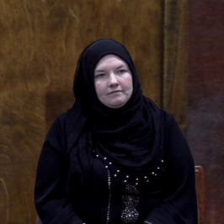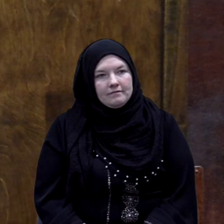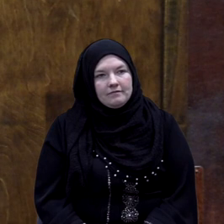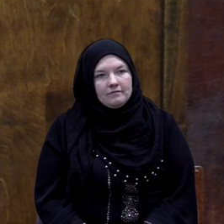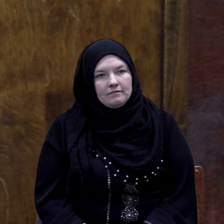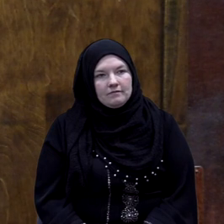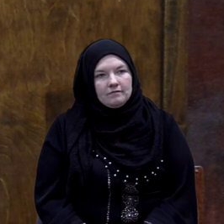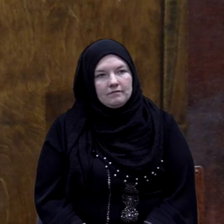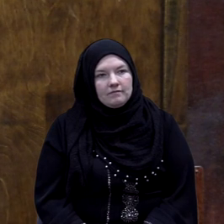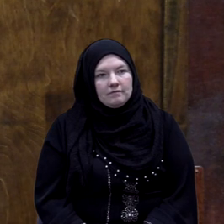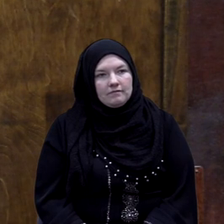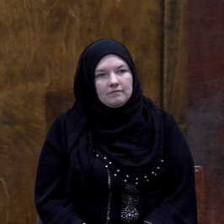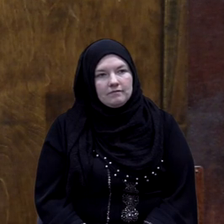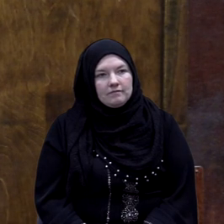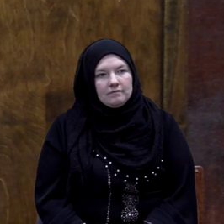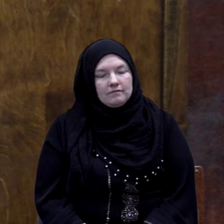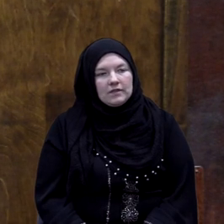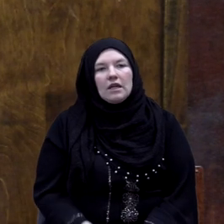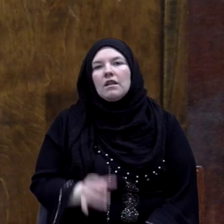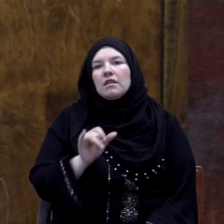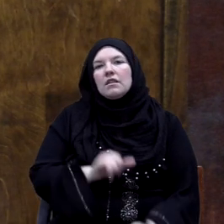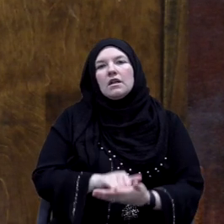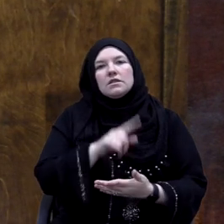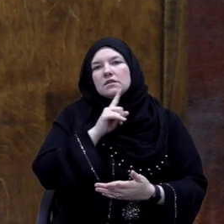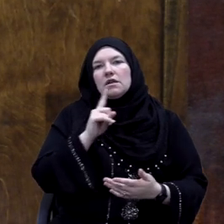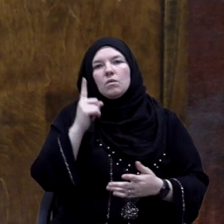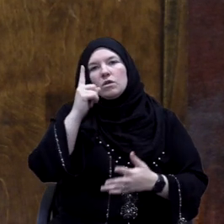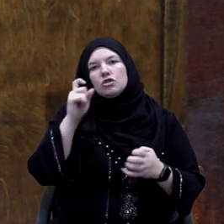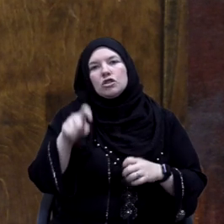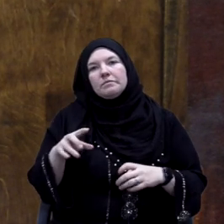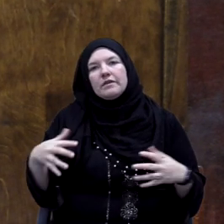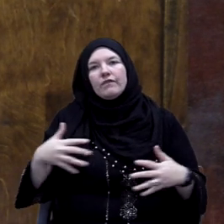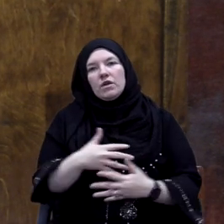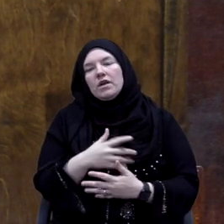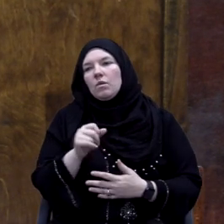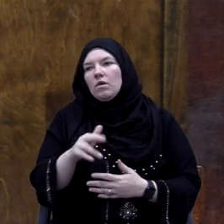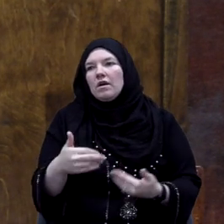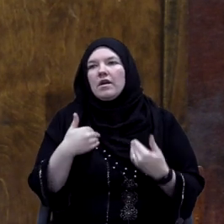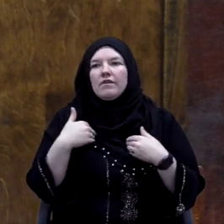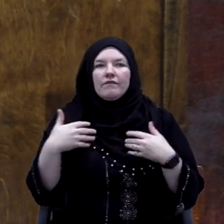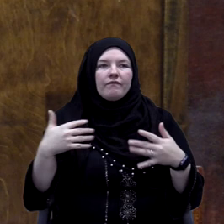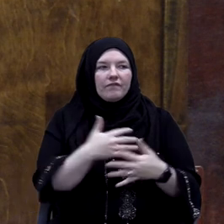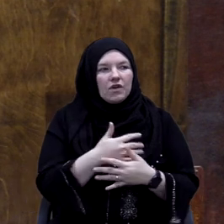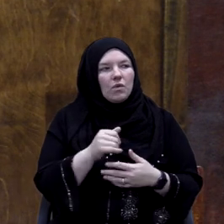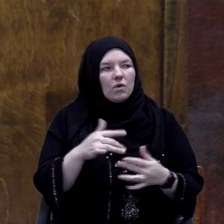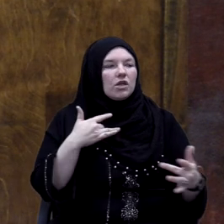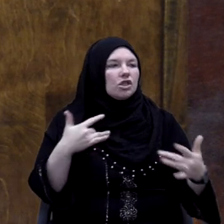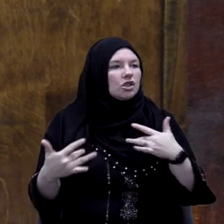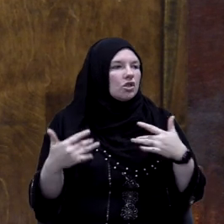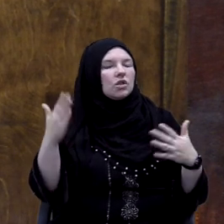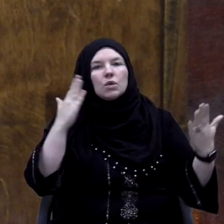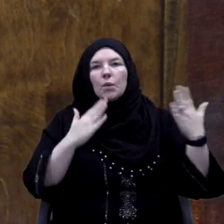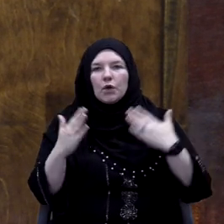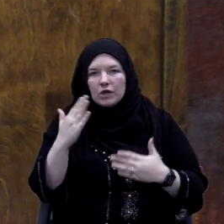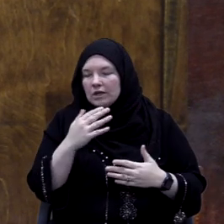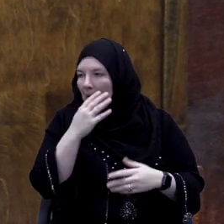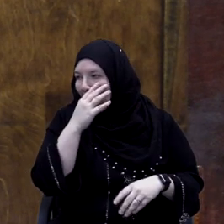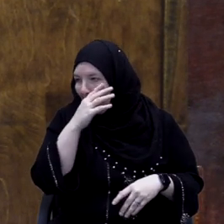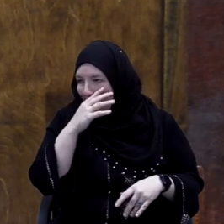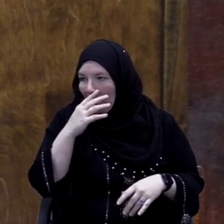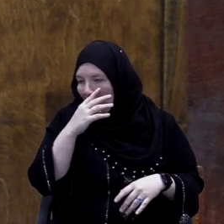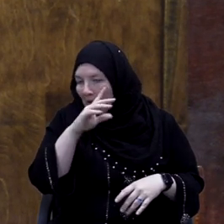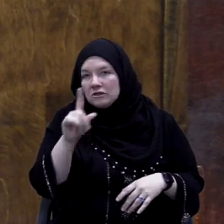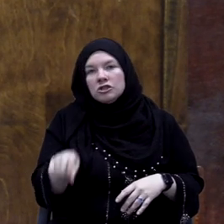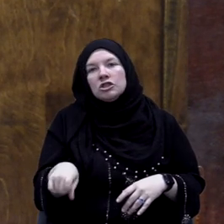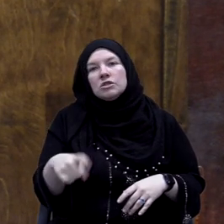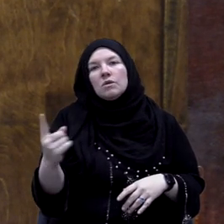But these are not the things we should be afraid or have fear over or concerns or worries. We should